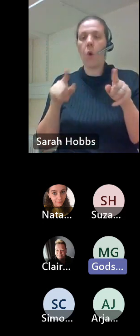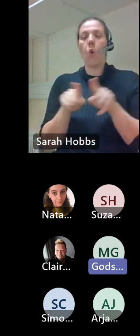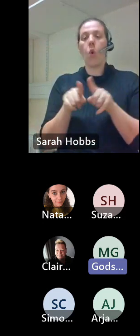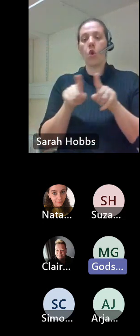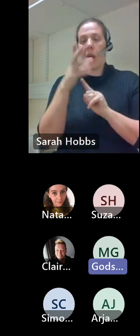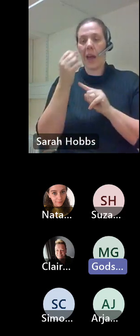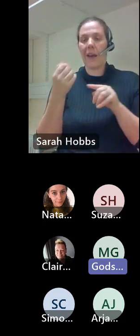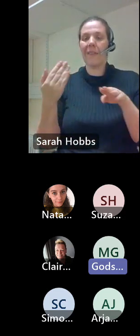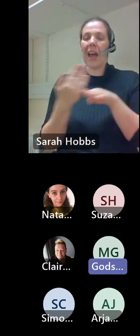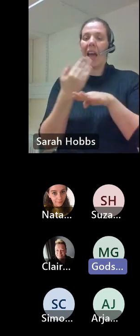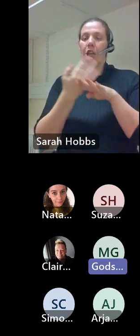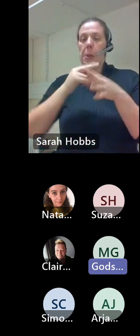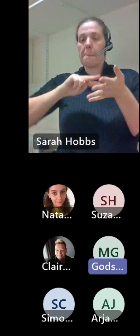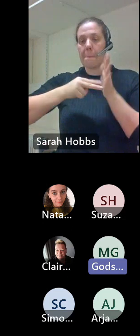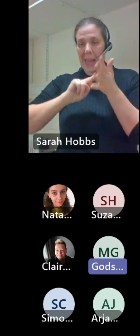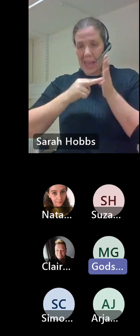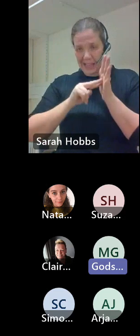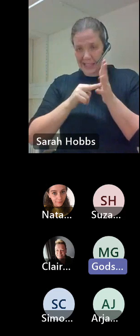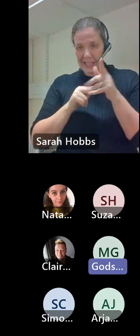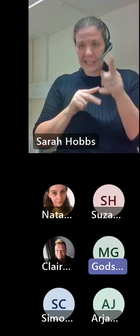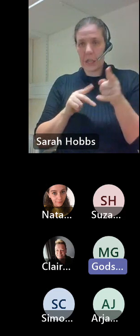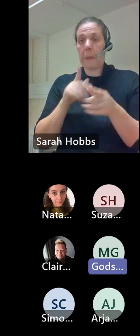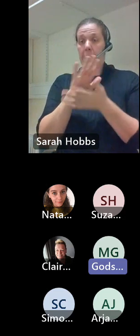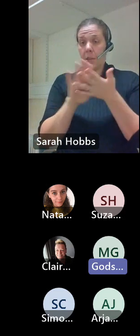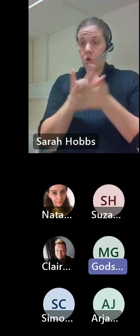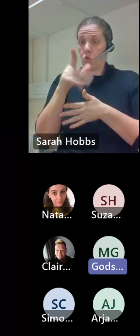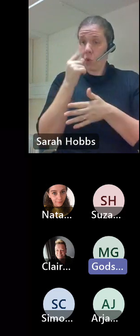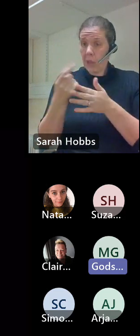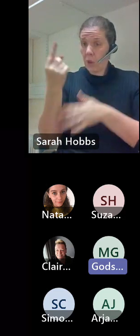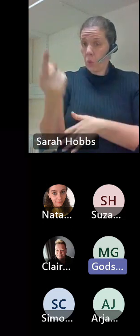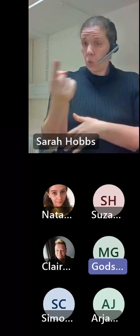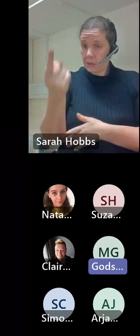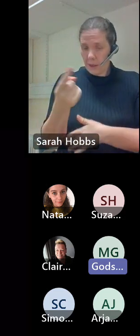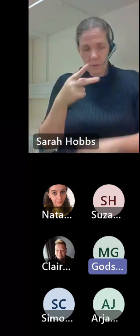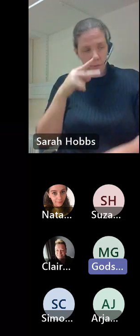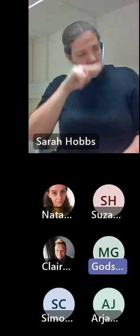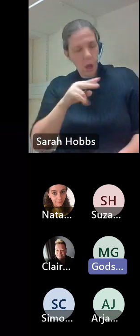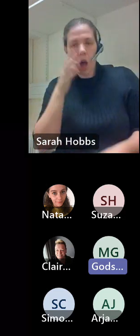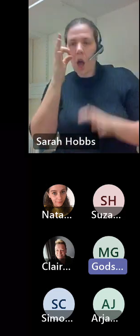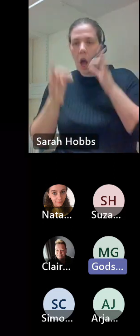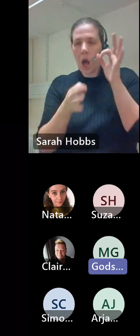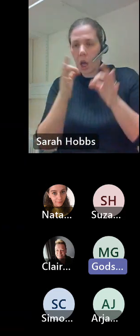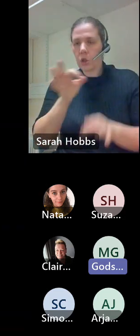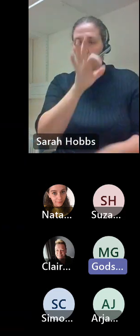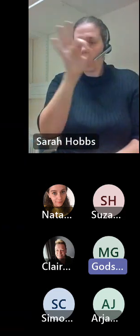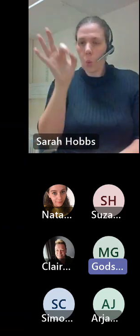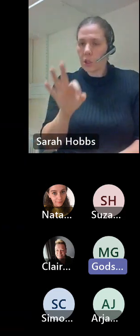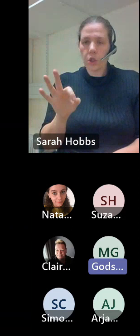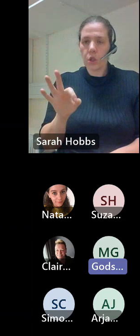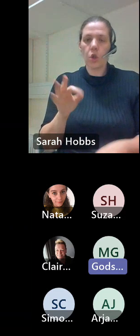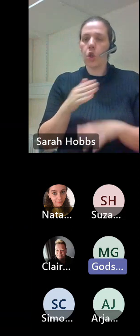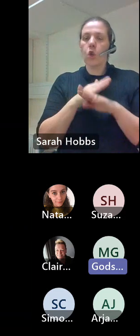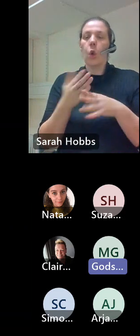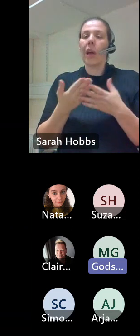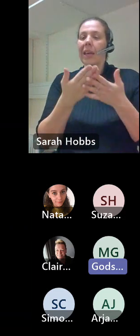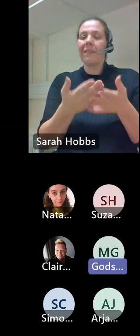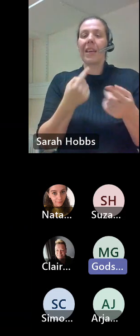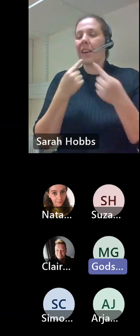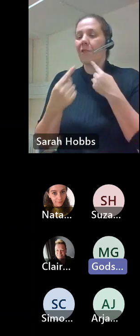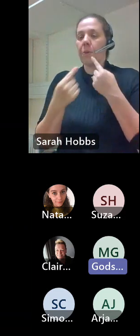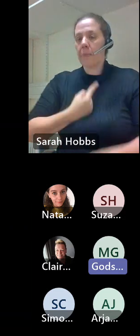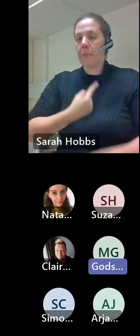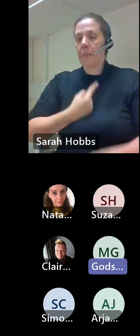action plan tool, which you as an individual can go through. It just asks you some questions. You're not giving away any primary information about